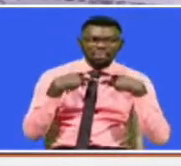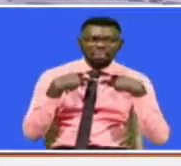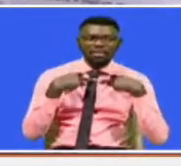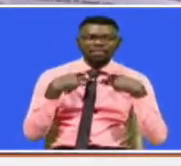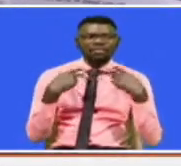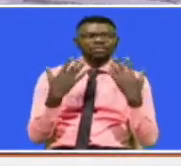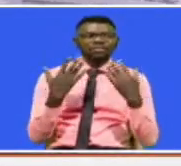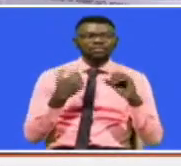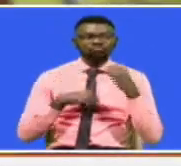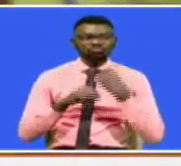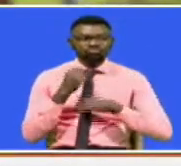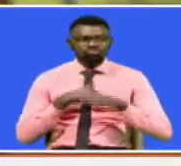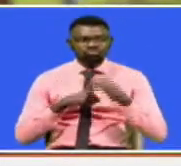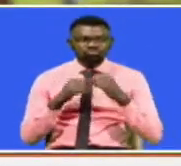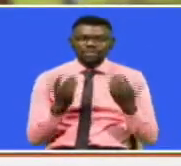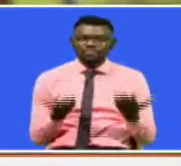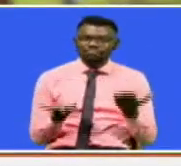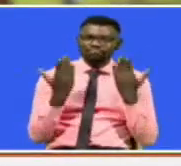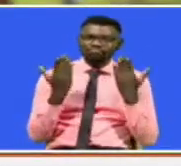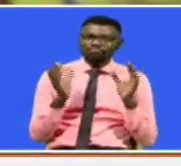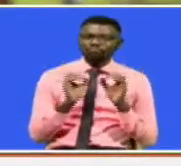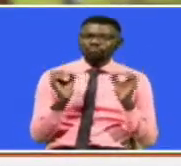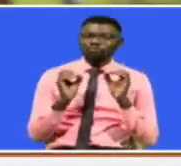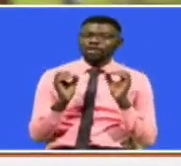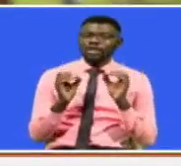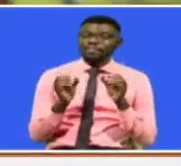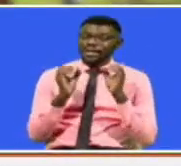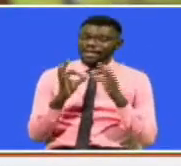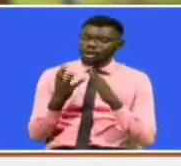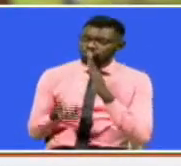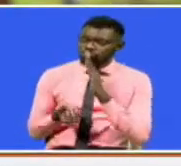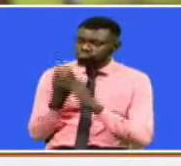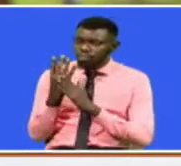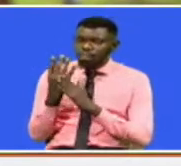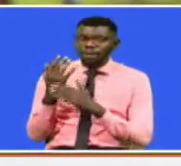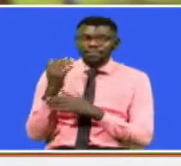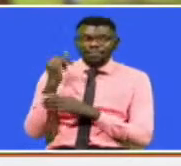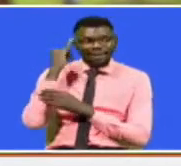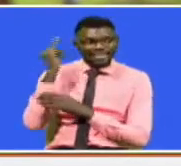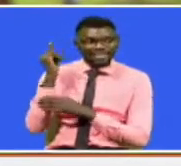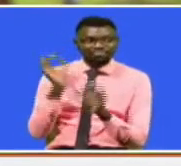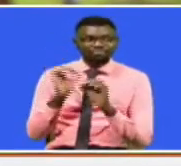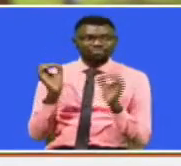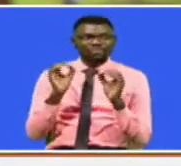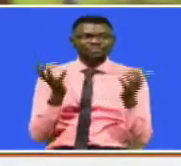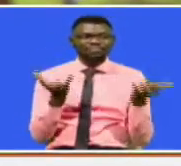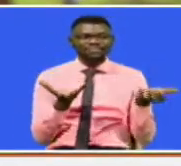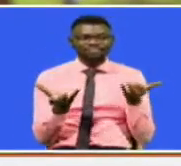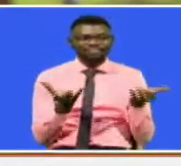productivity? Because, without an increase in productivity, you can't have an increase in real income.